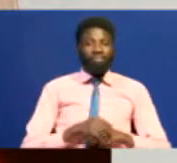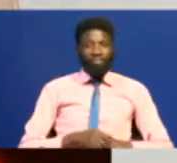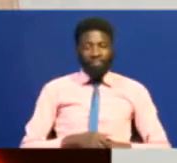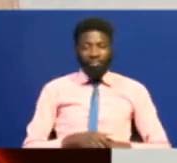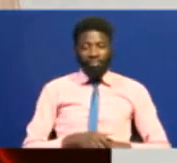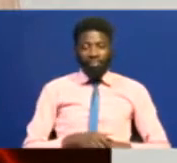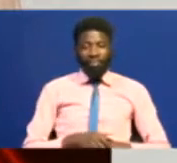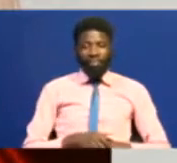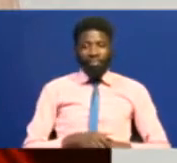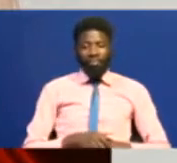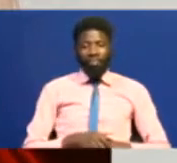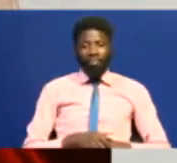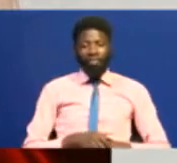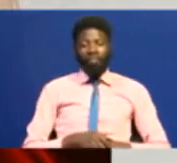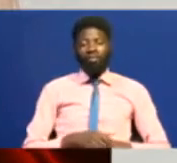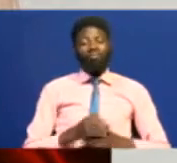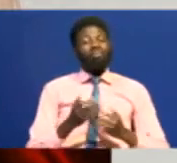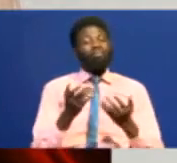significantly